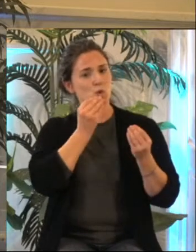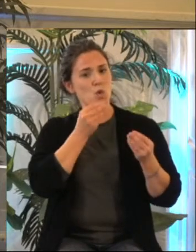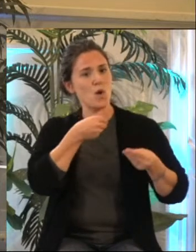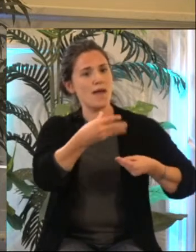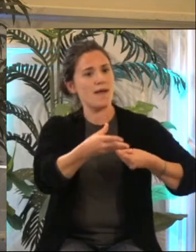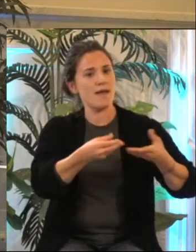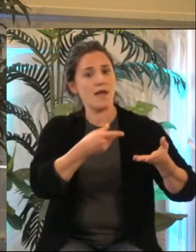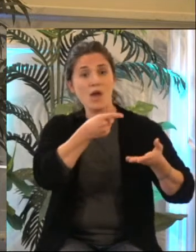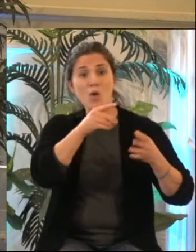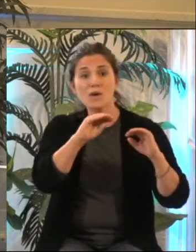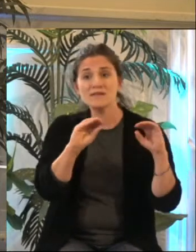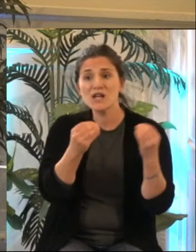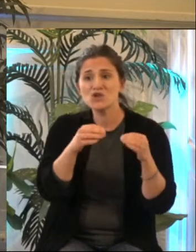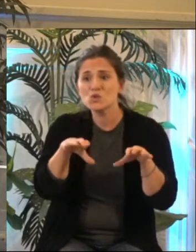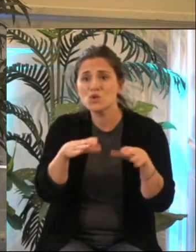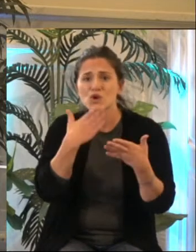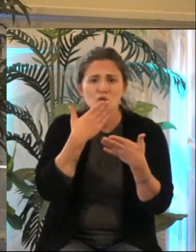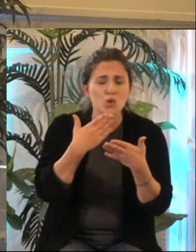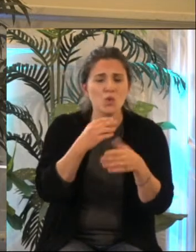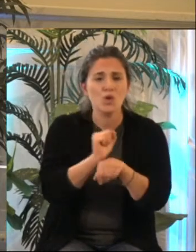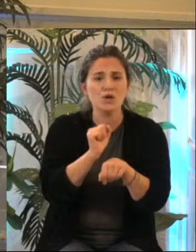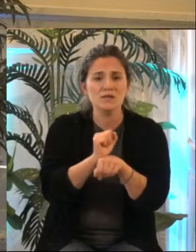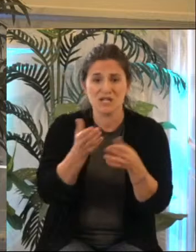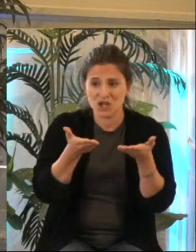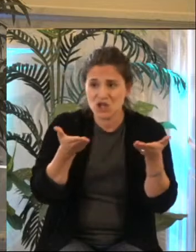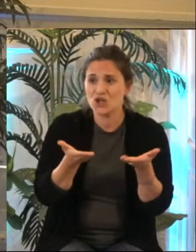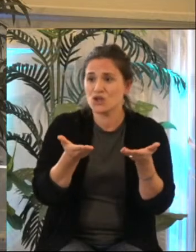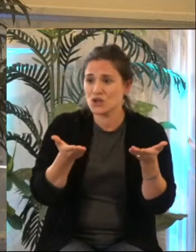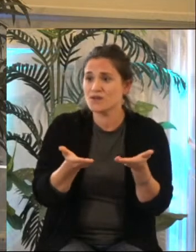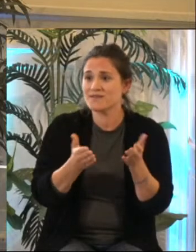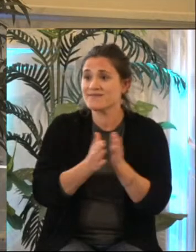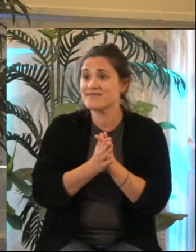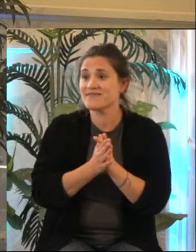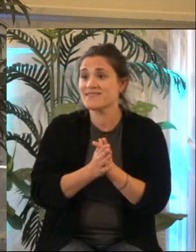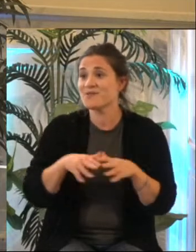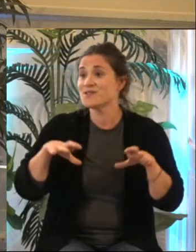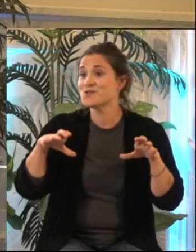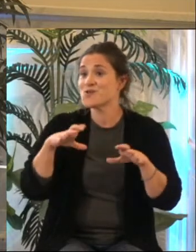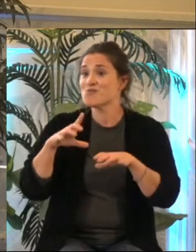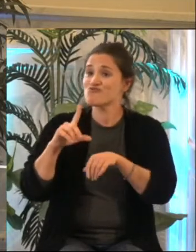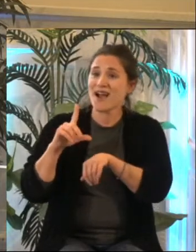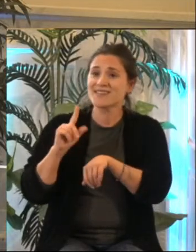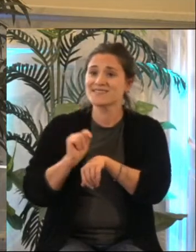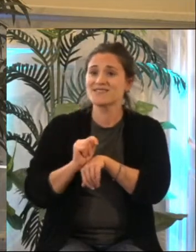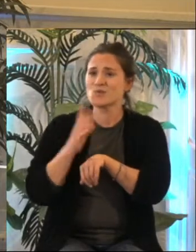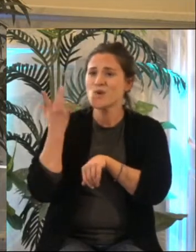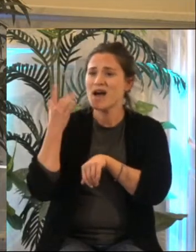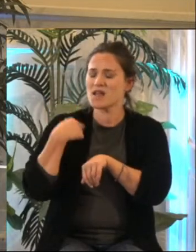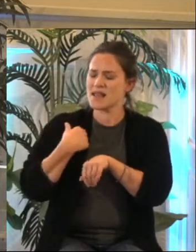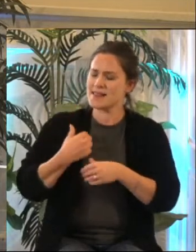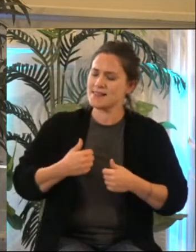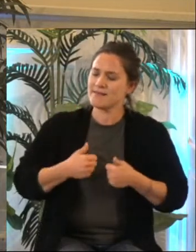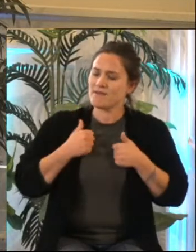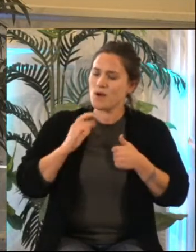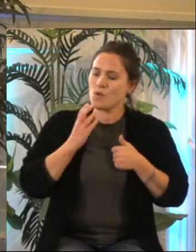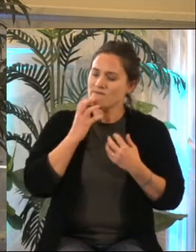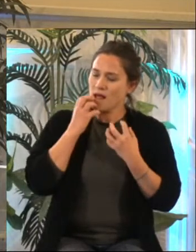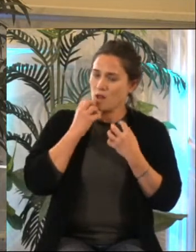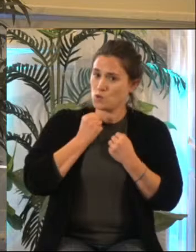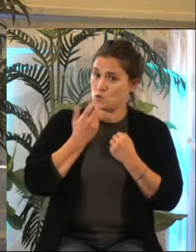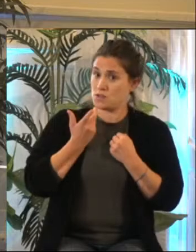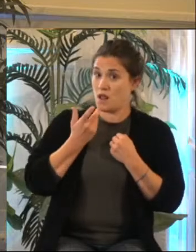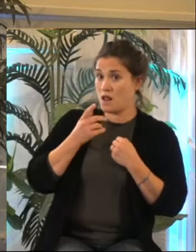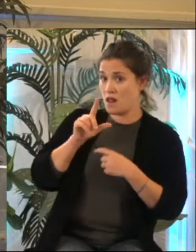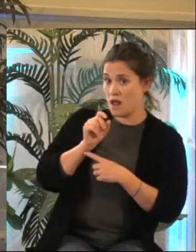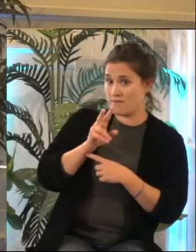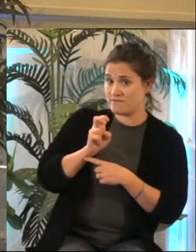in our community that's doing good works in the world. We do this as a practice of living our values of love and